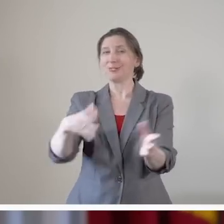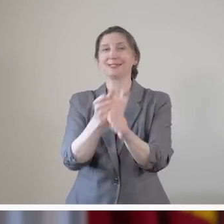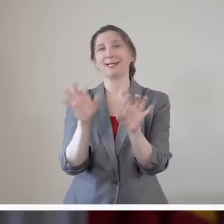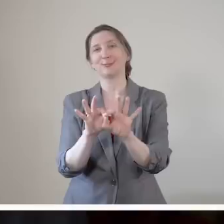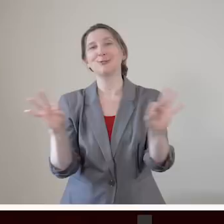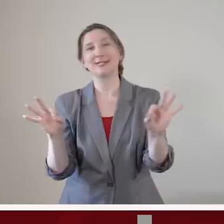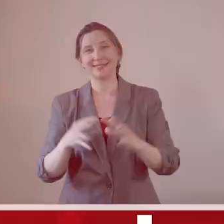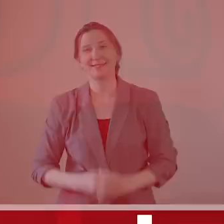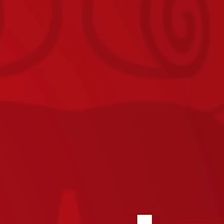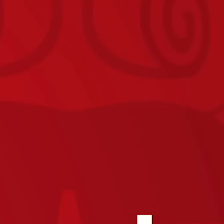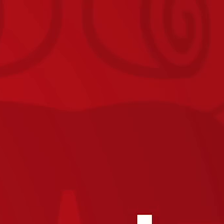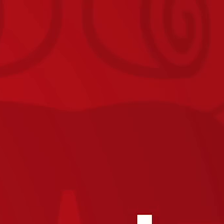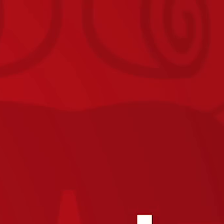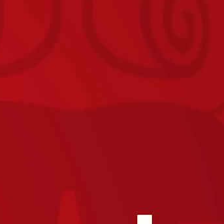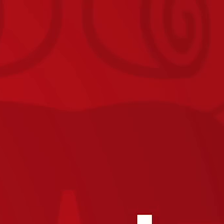degrees.